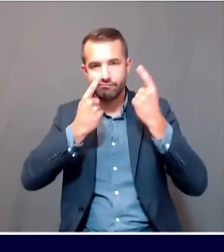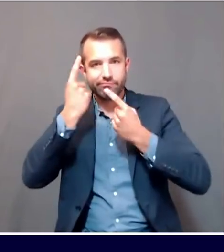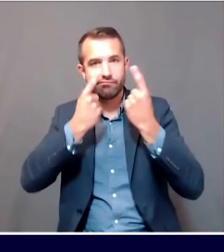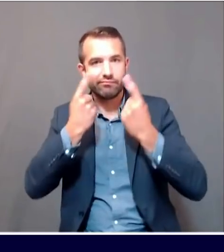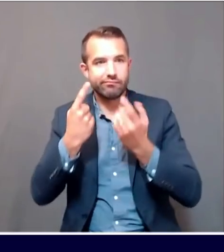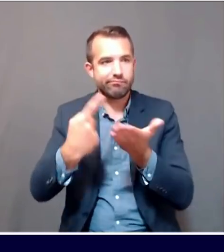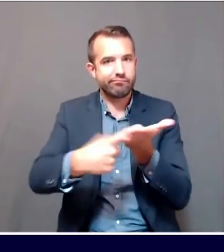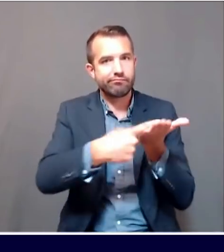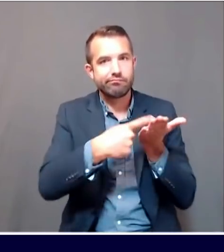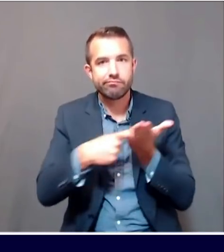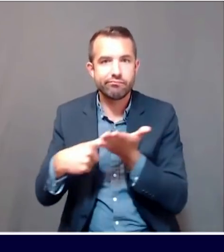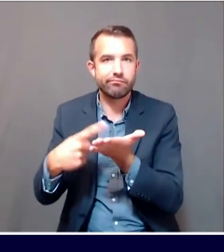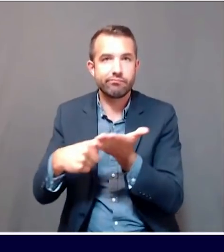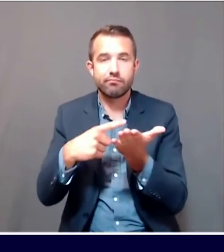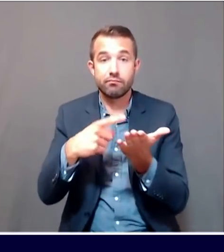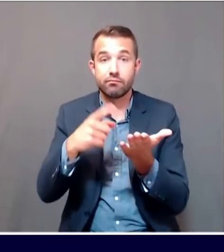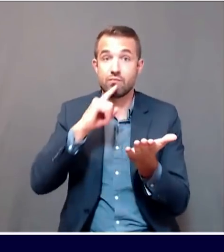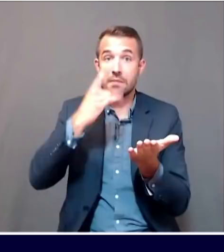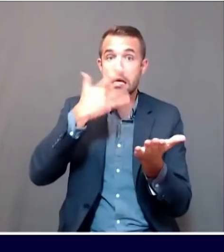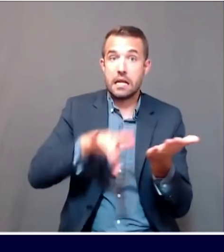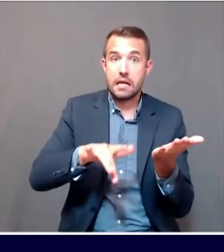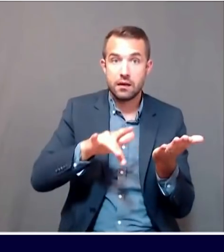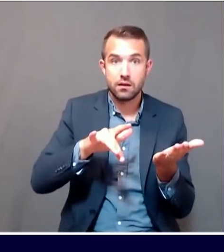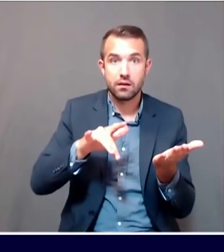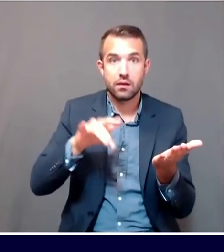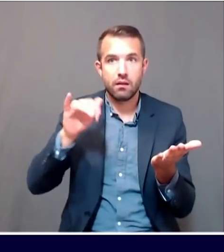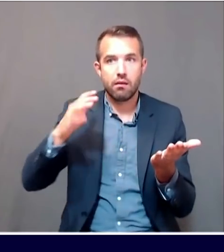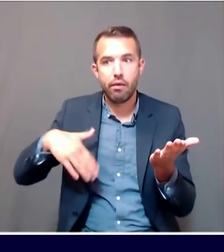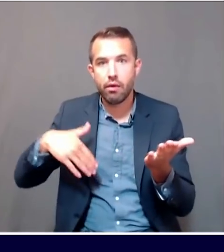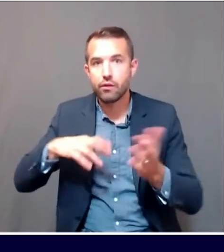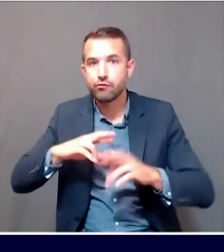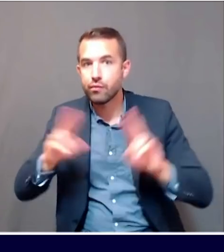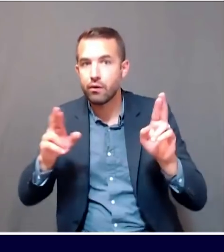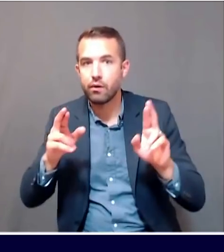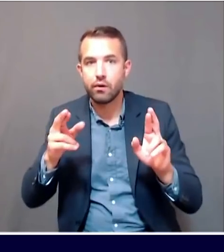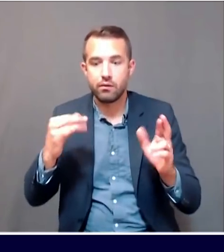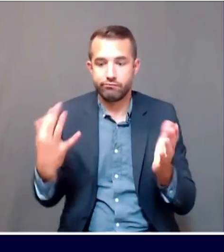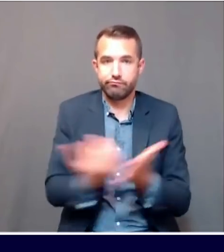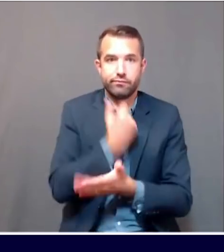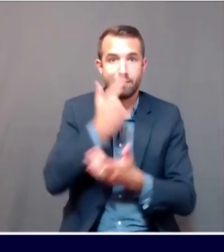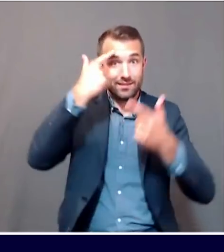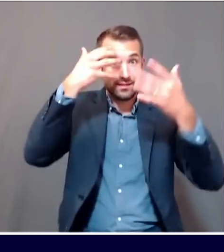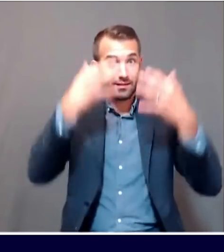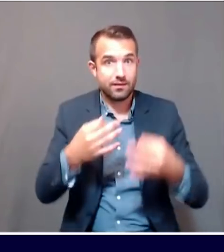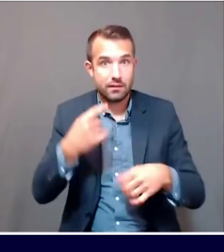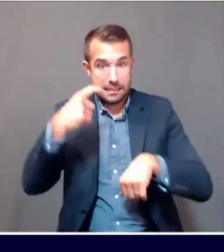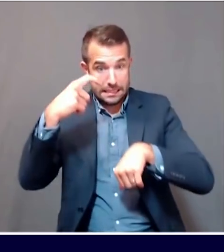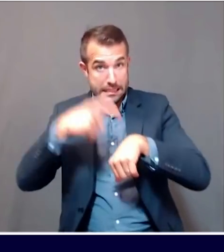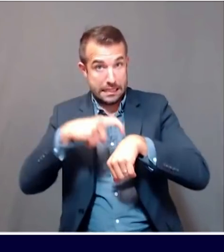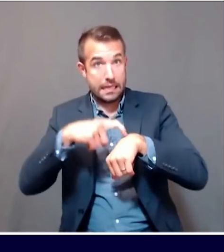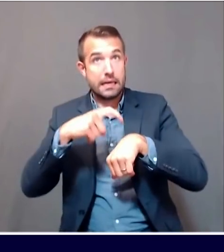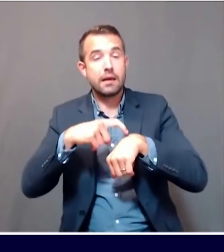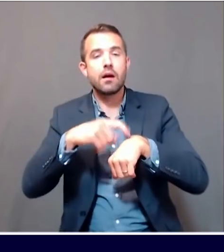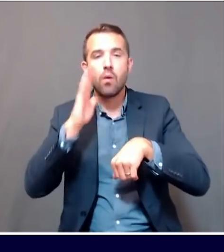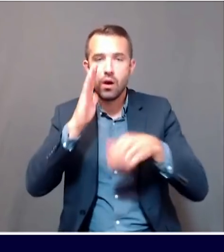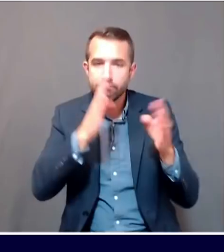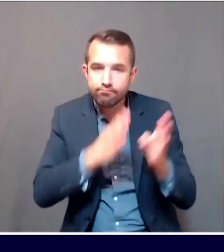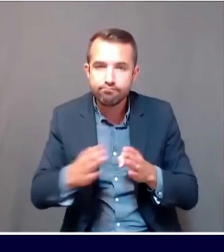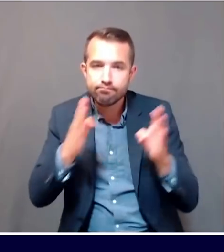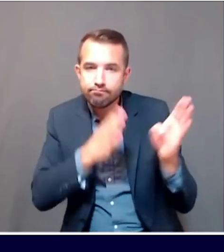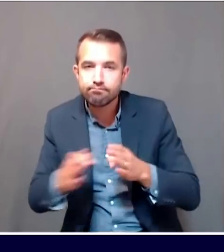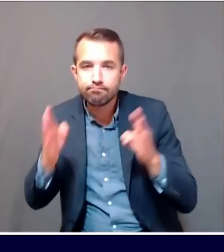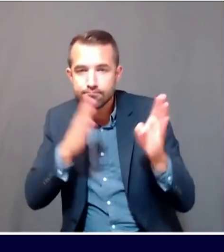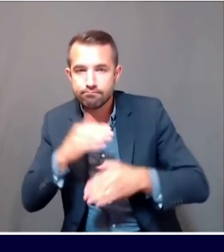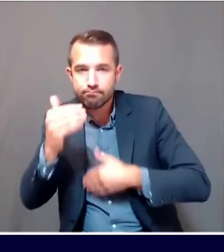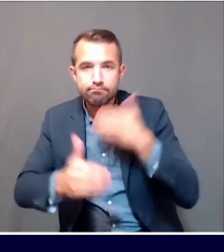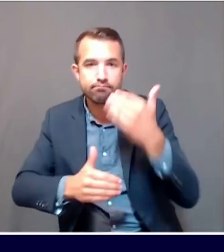not make these decisions in a vacuum. We're working closely not just with stakeholders within Maine, but with our colleagues